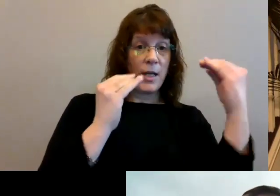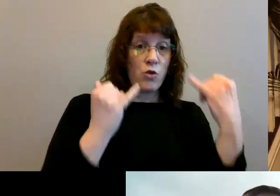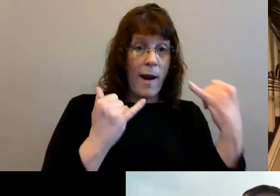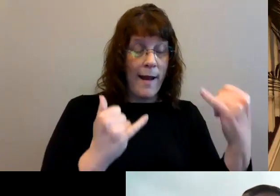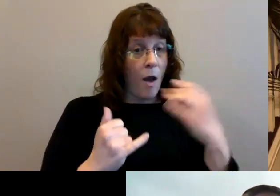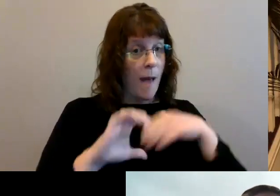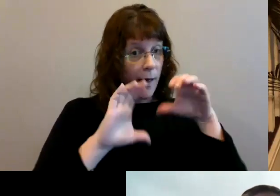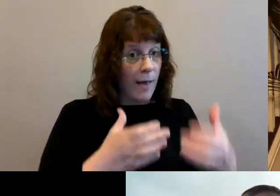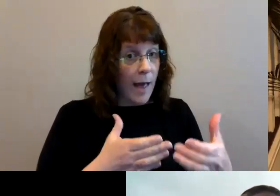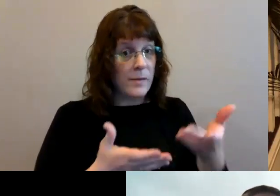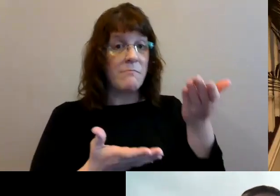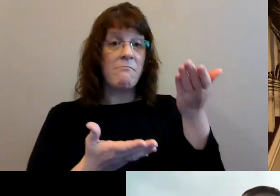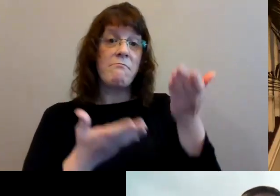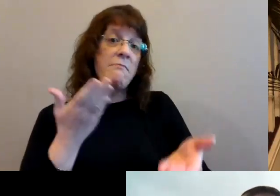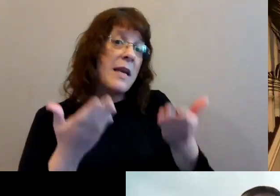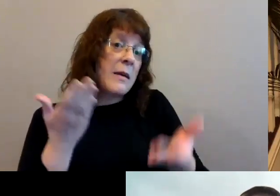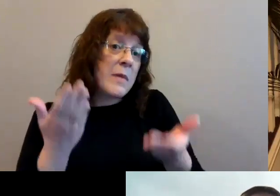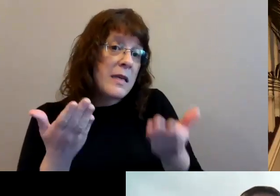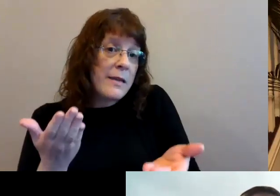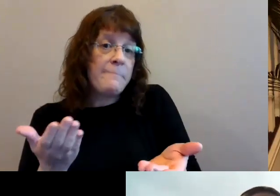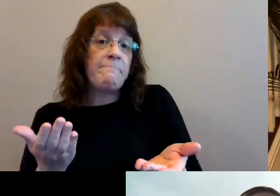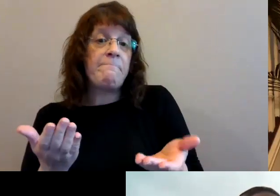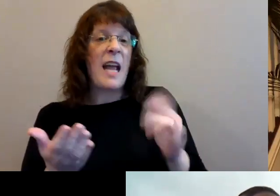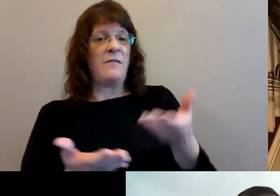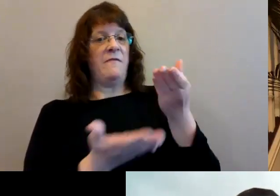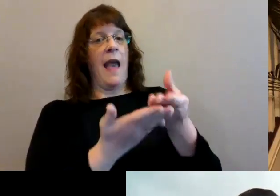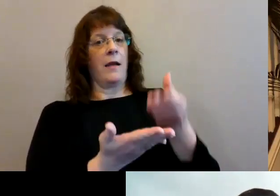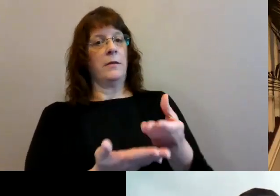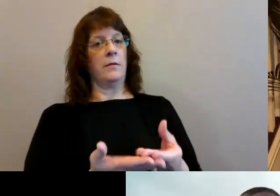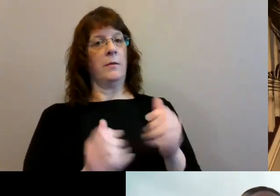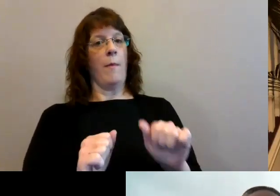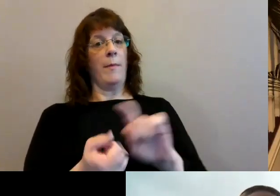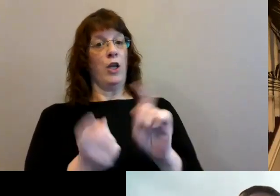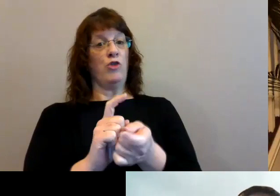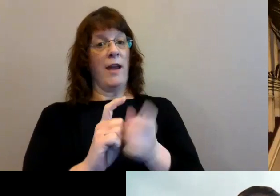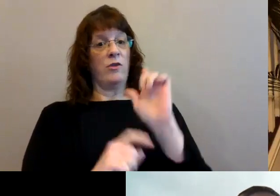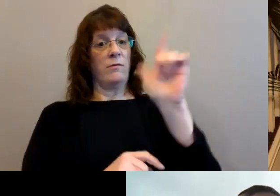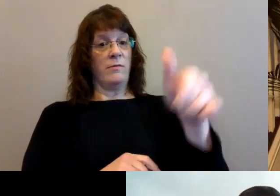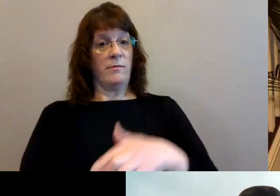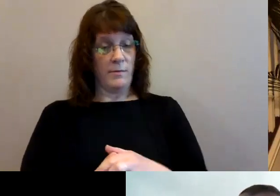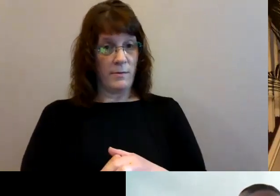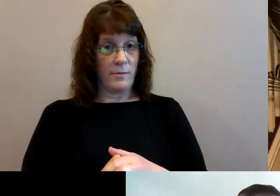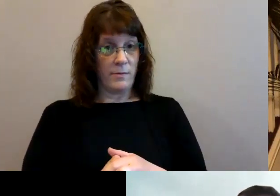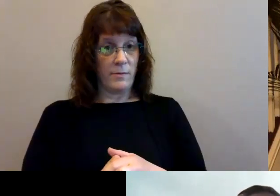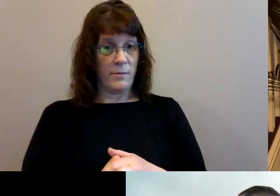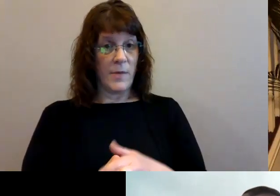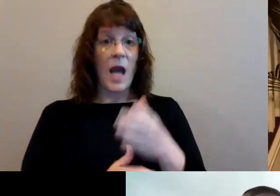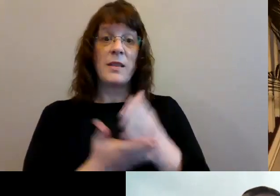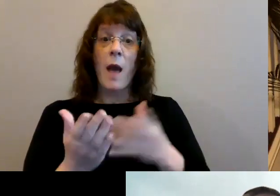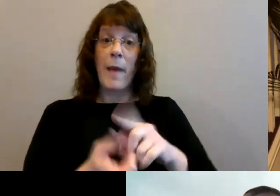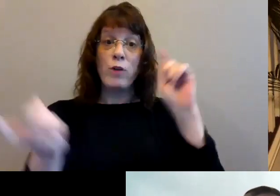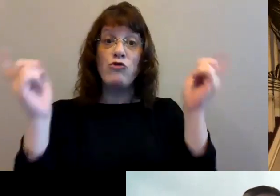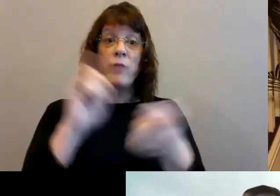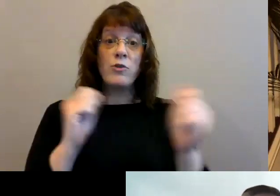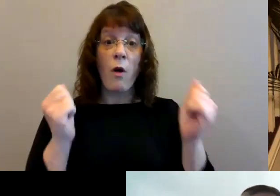classes, like these are facts that are probably going to change a bit, and some of them like maybe a lot. And I see it because